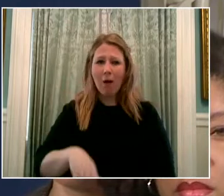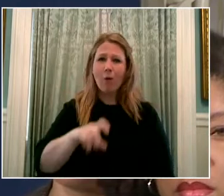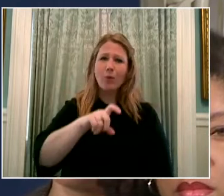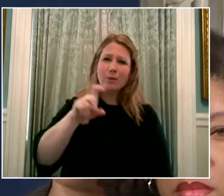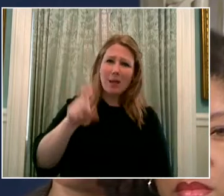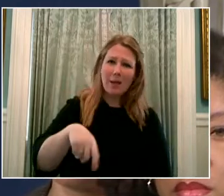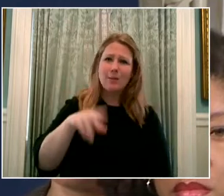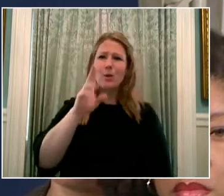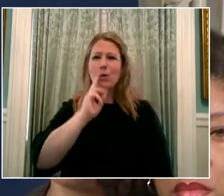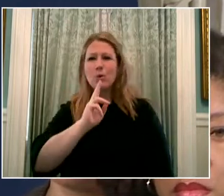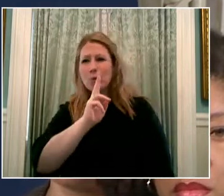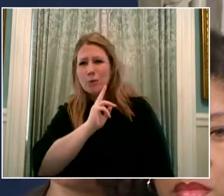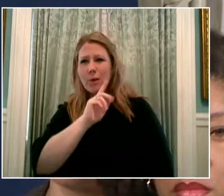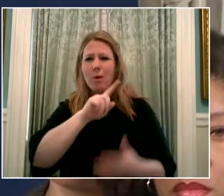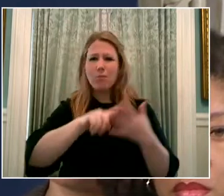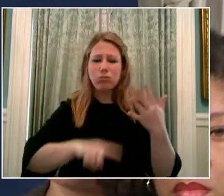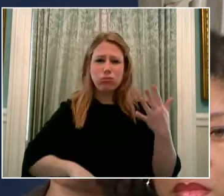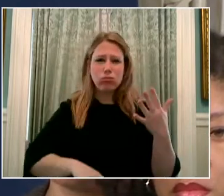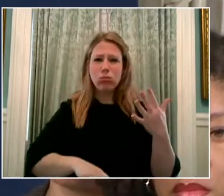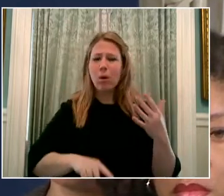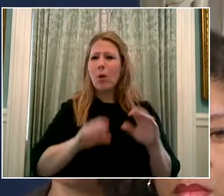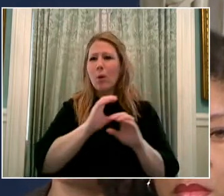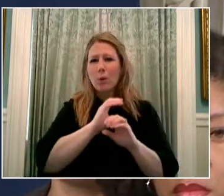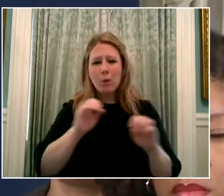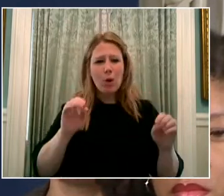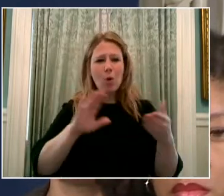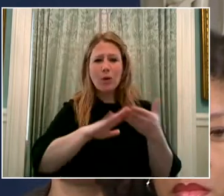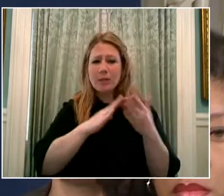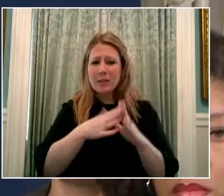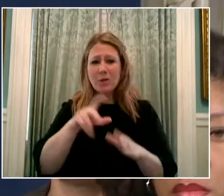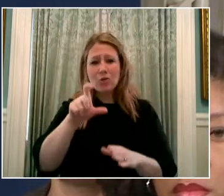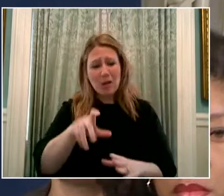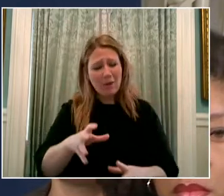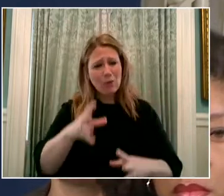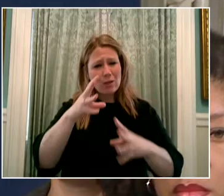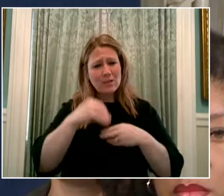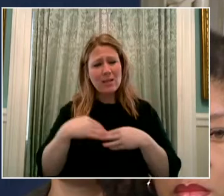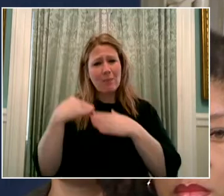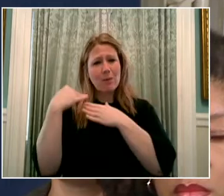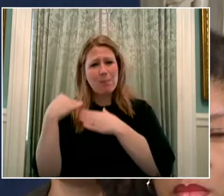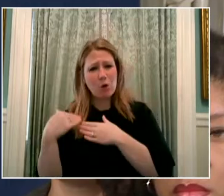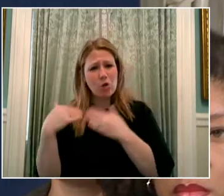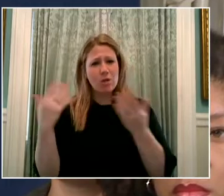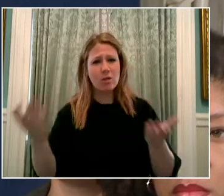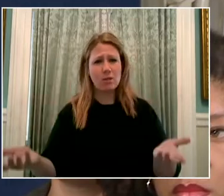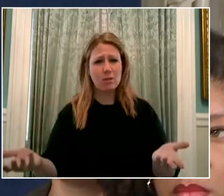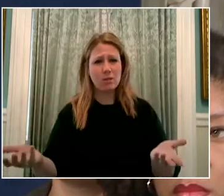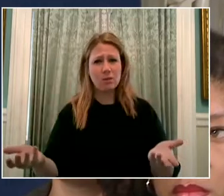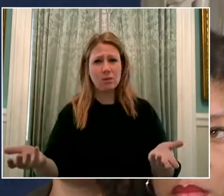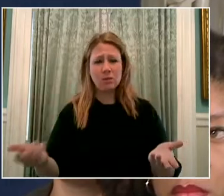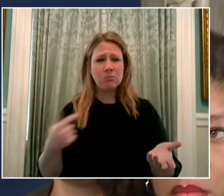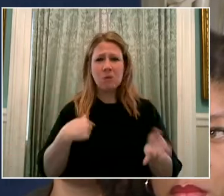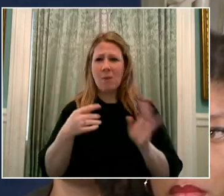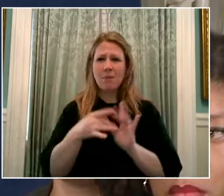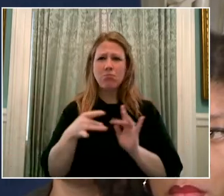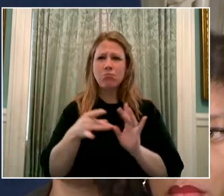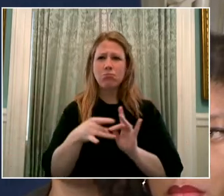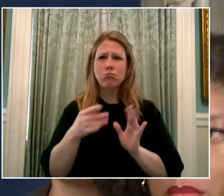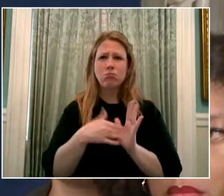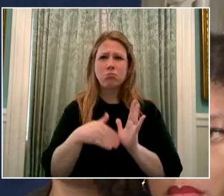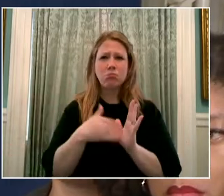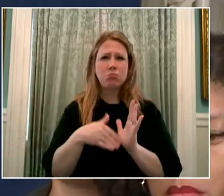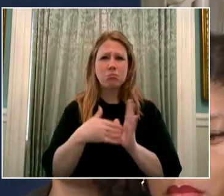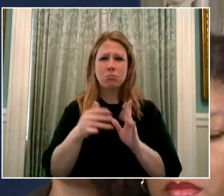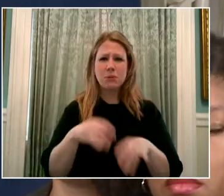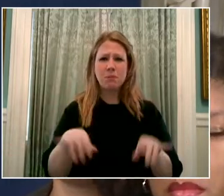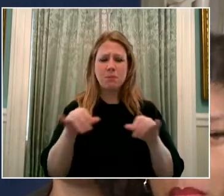have taken this burden. And I've said that over and over again. This is no different than what I have been saying, but I